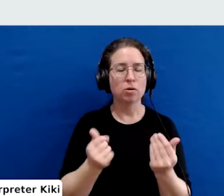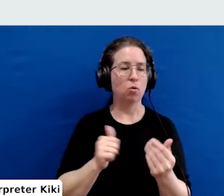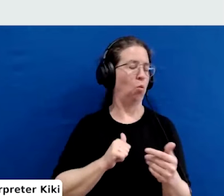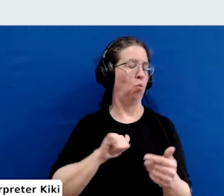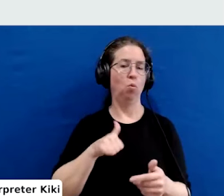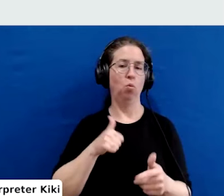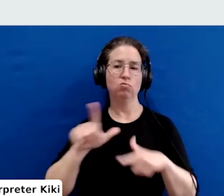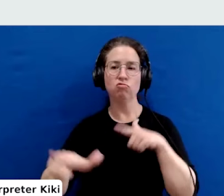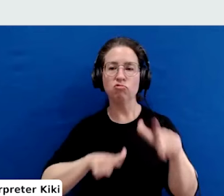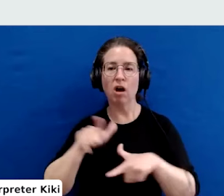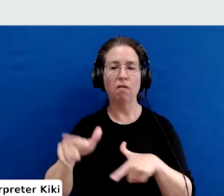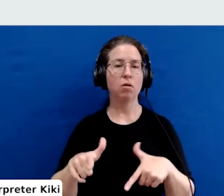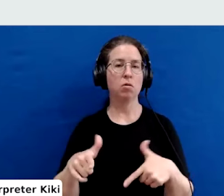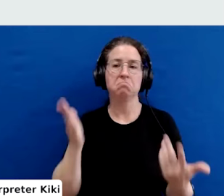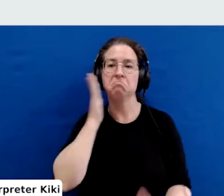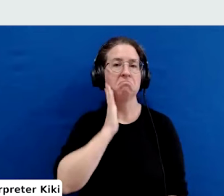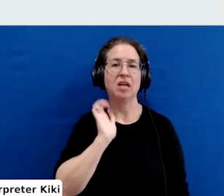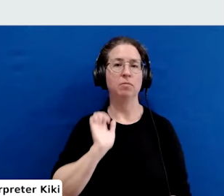some examples.